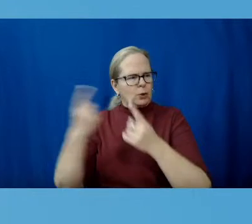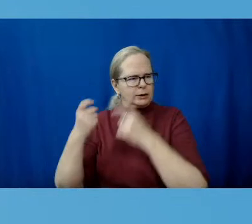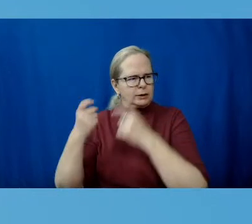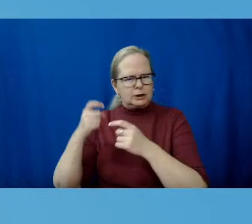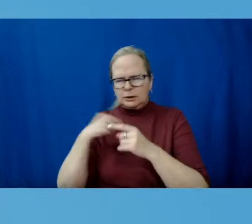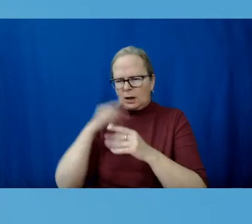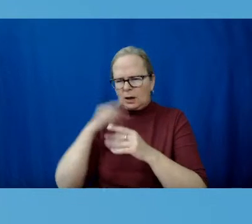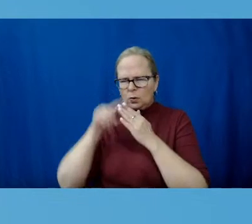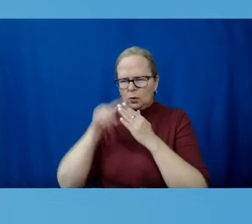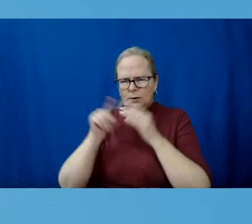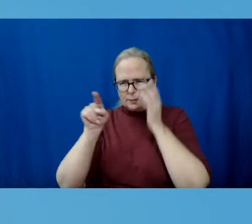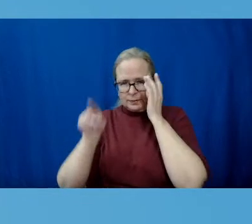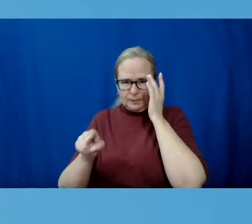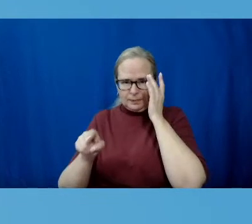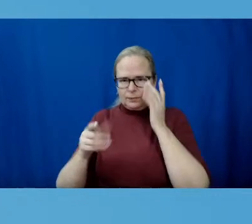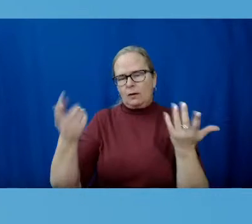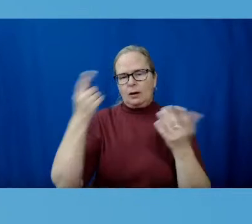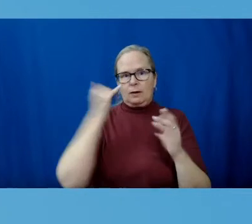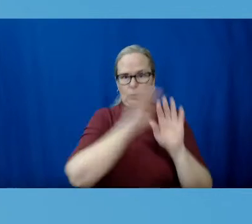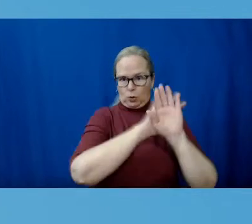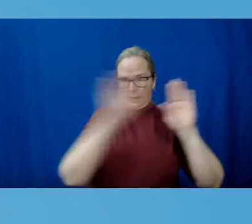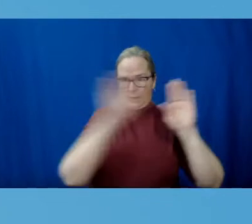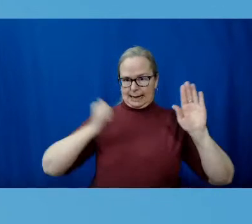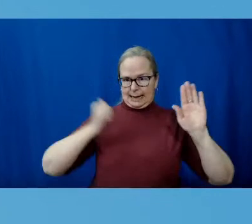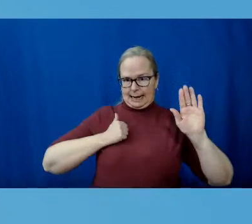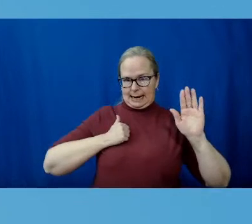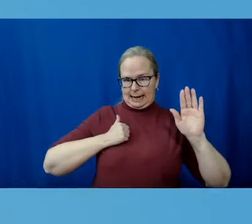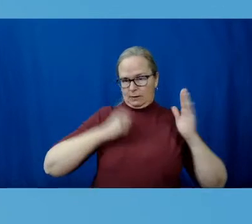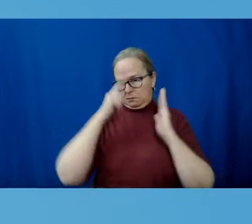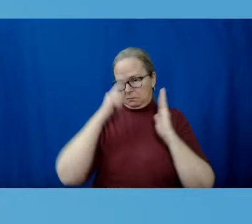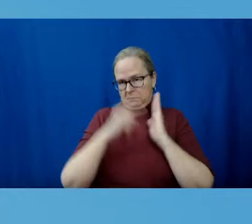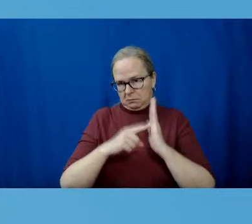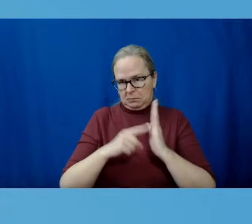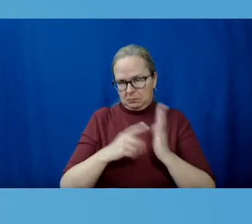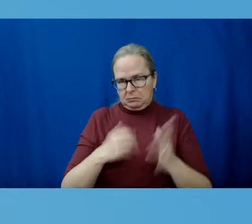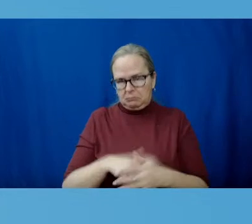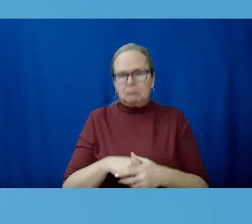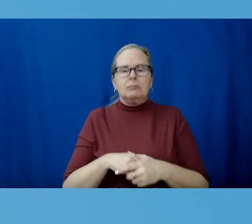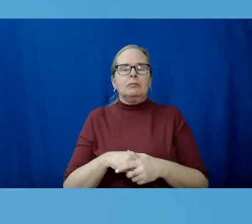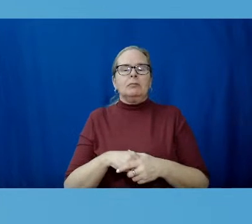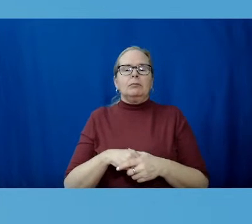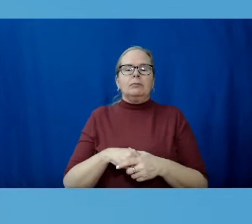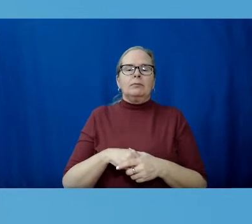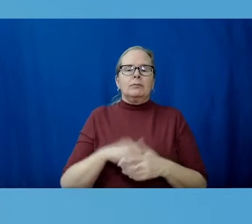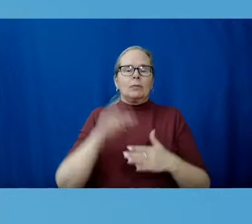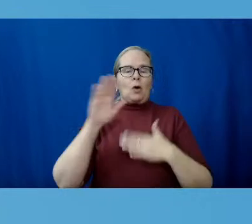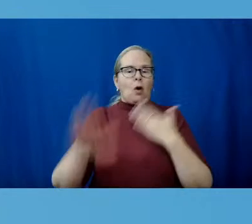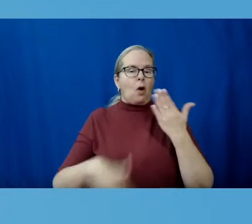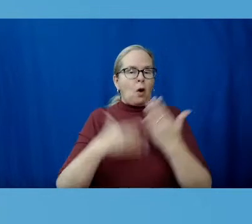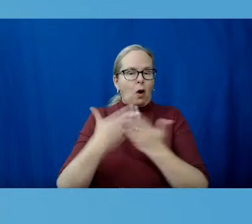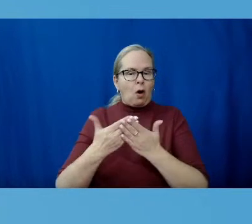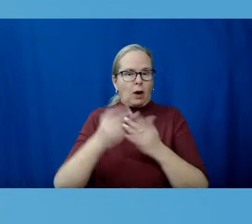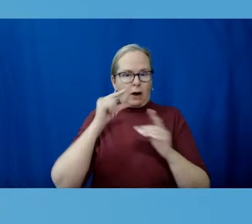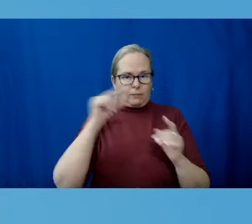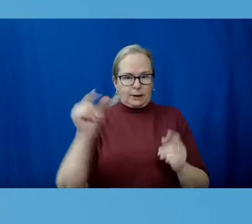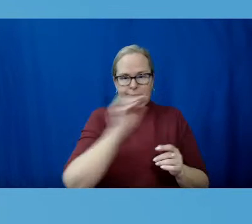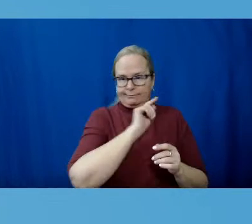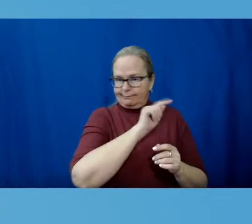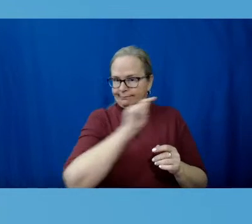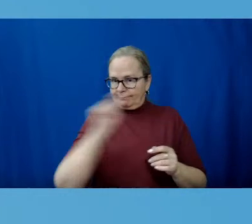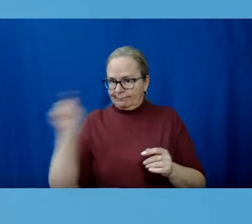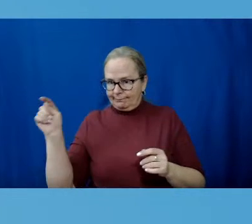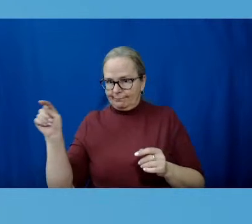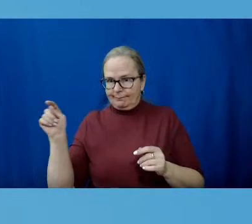given all of the government inaction that continues to put Albertans in harm's way. Is there anything